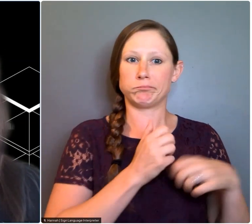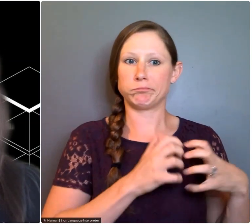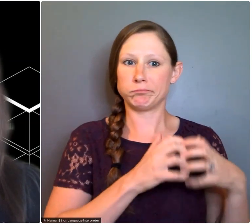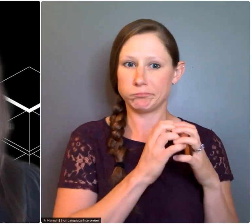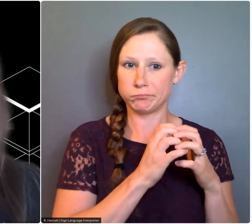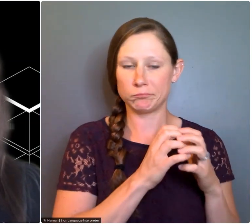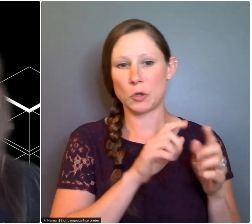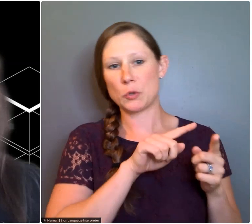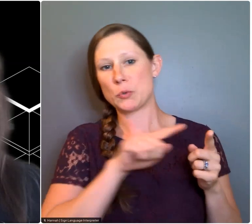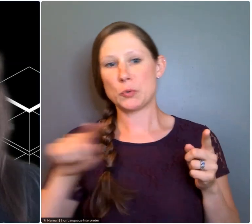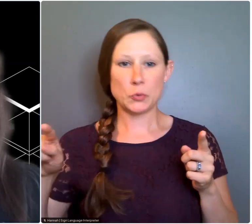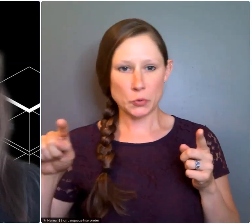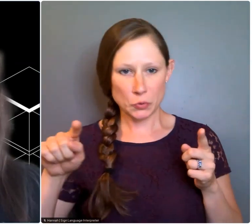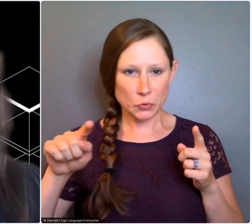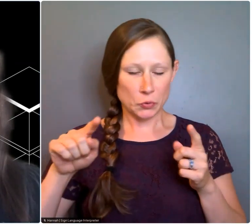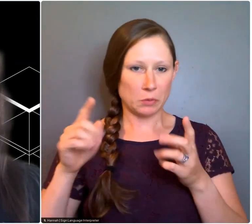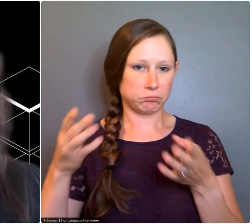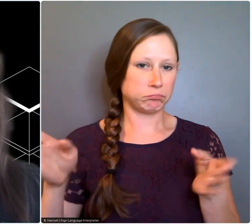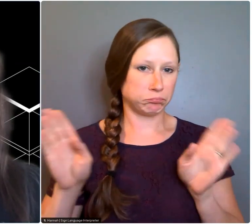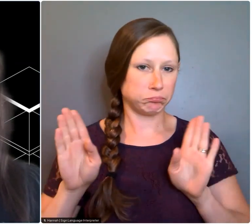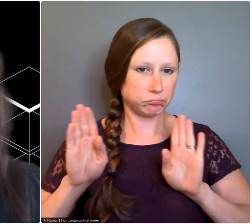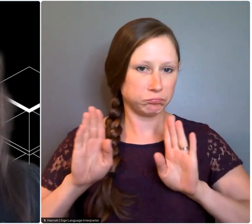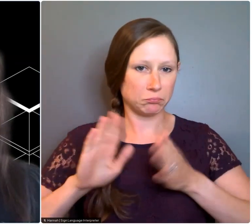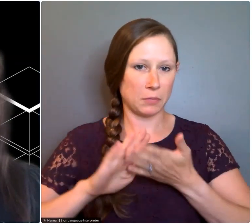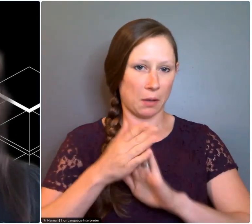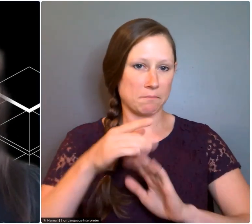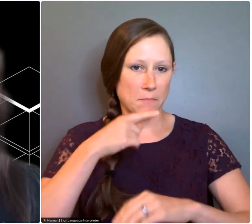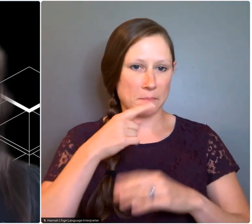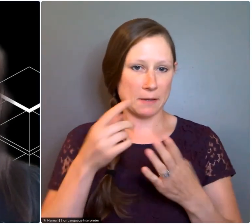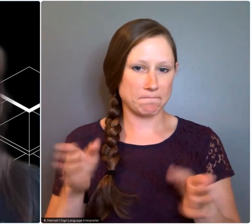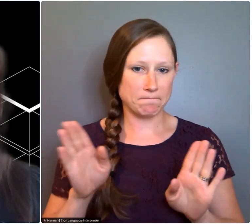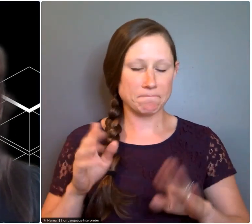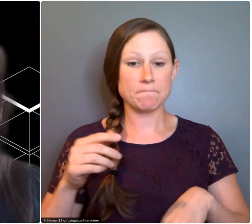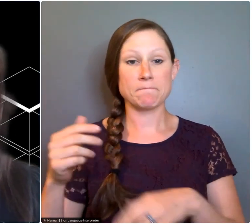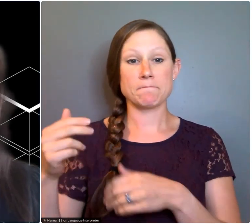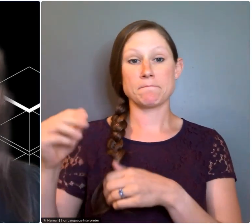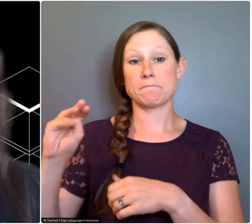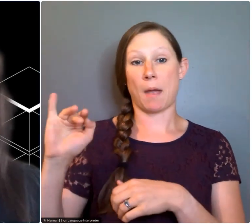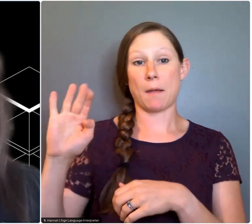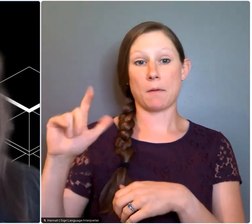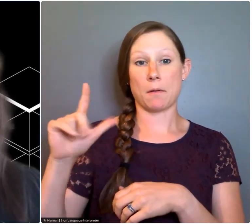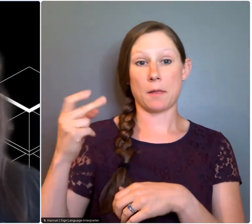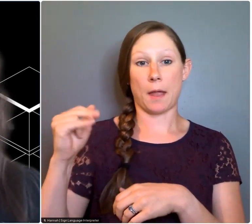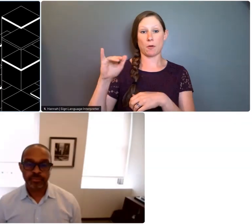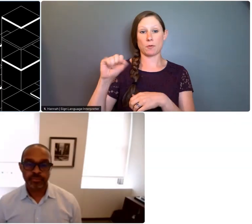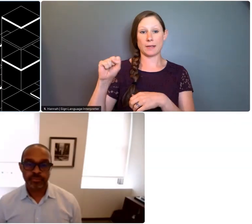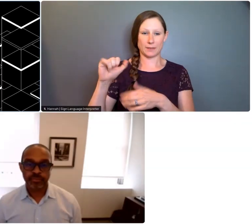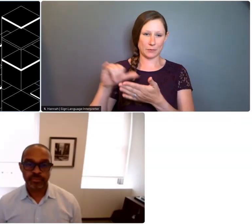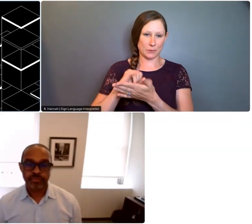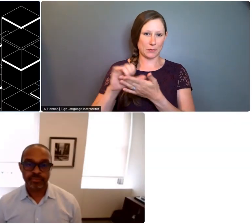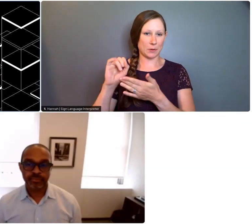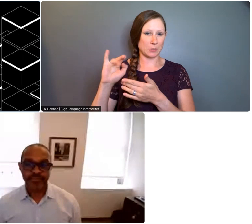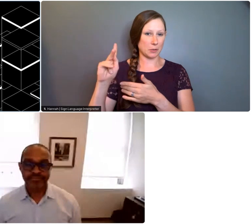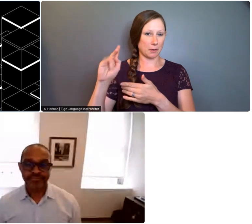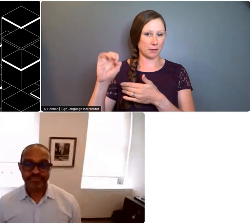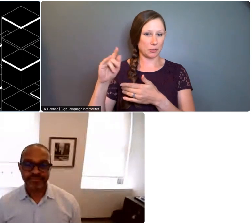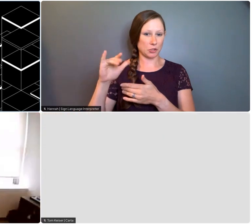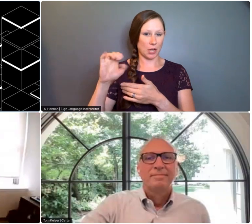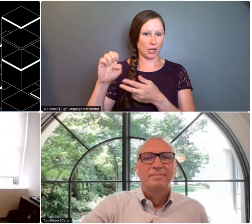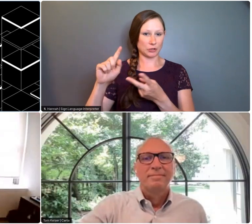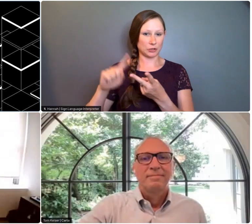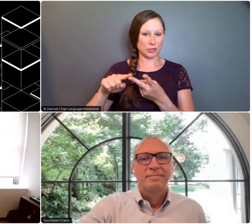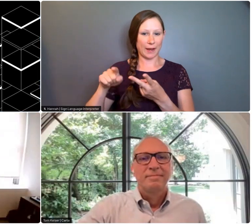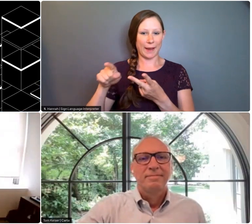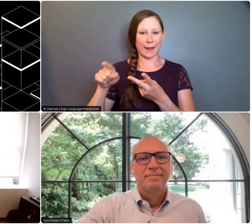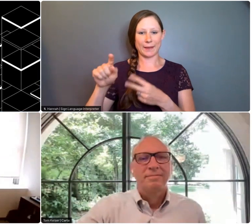you today. And I'm joined by Michael Harris of the New York Stock Exchange and Tom Keiser, COO of Carta. I'll let them